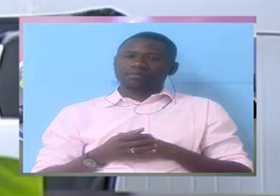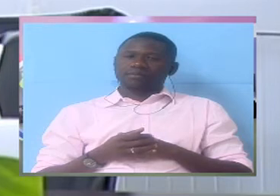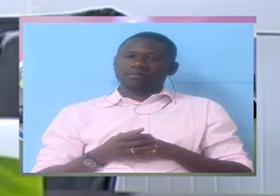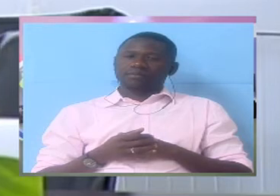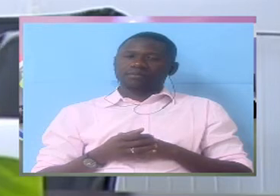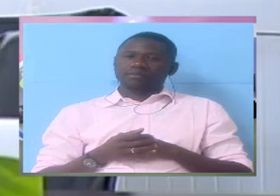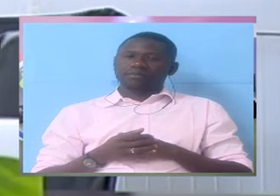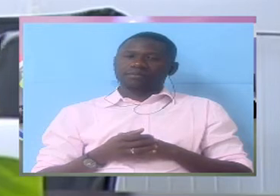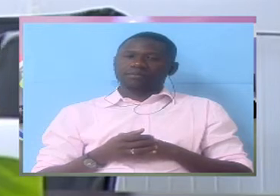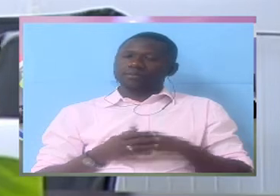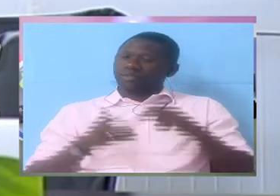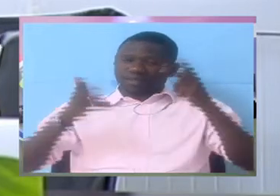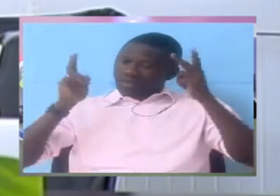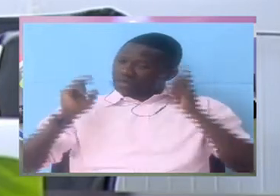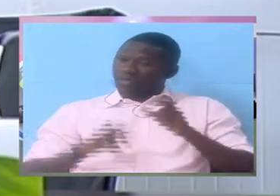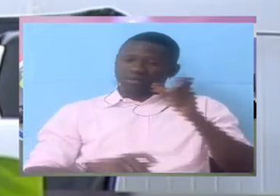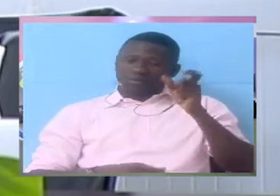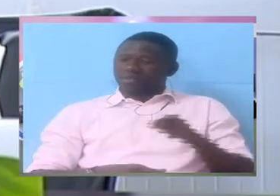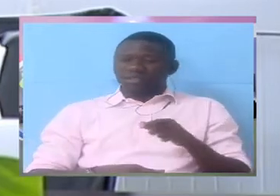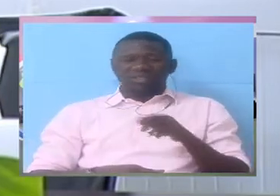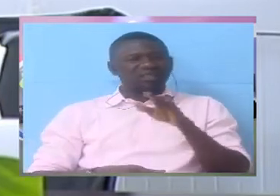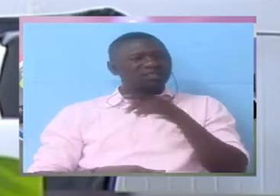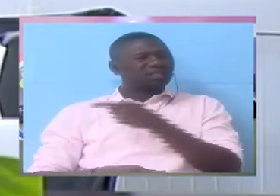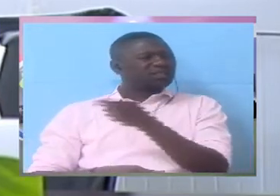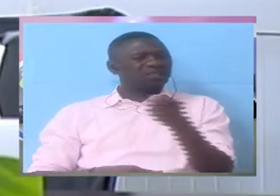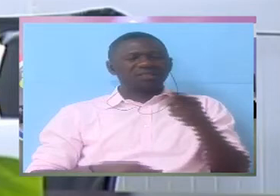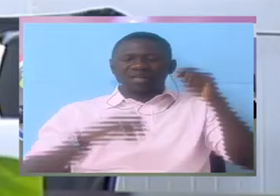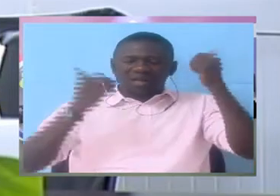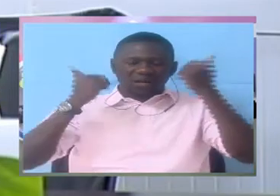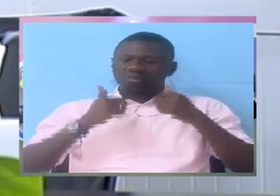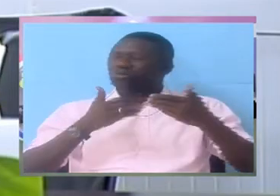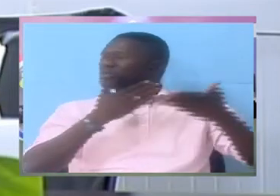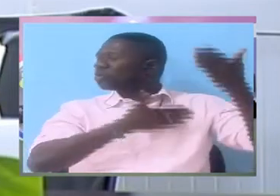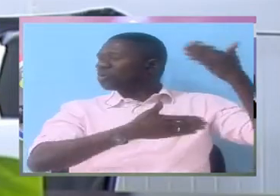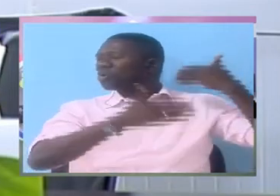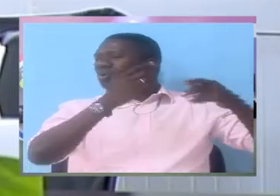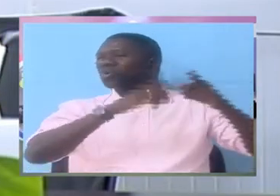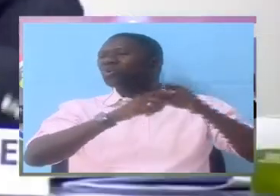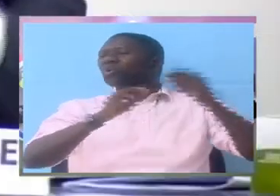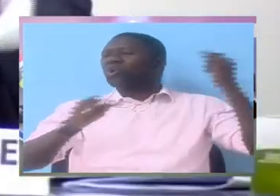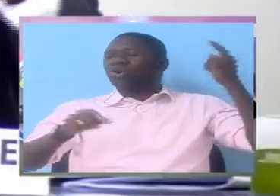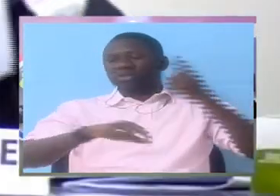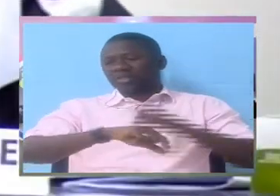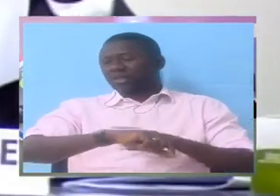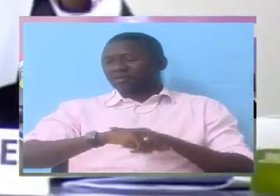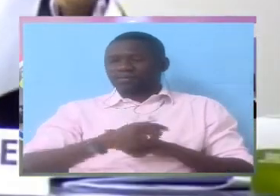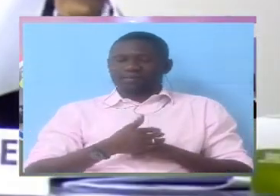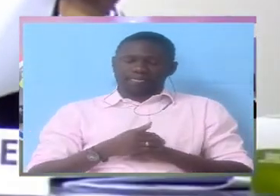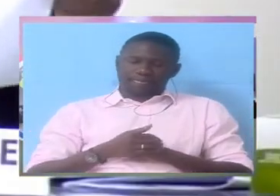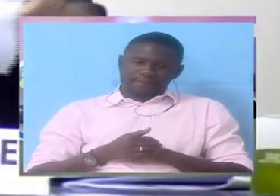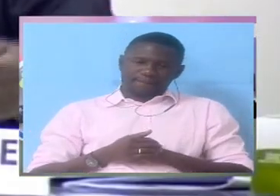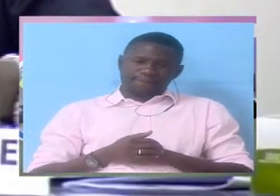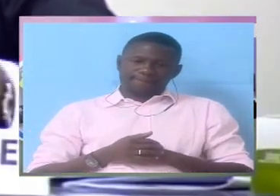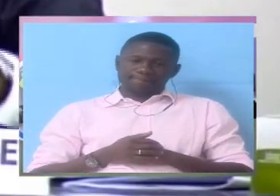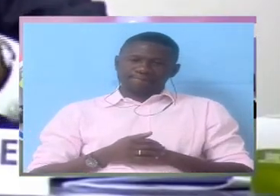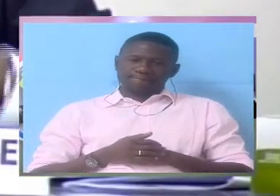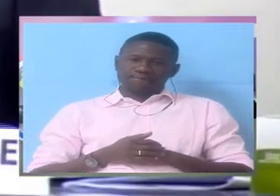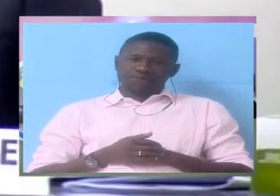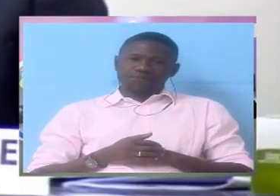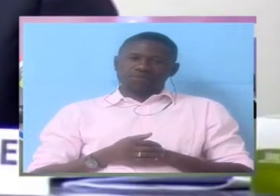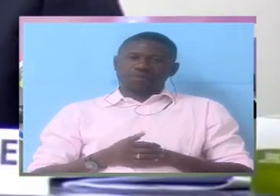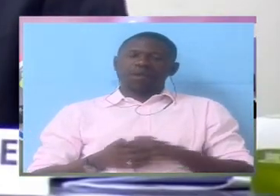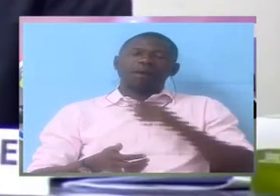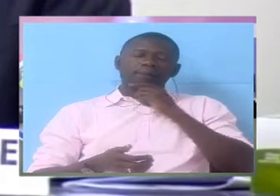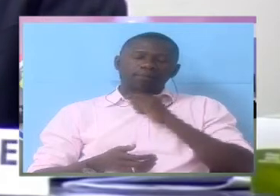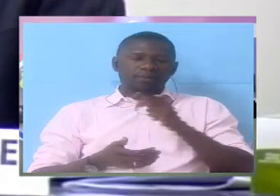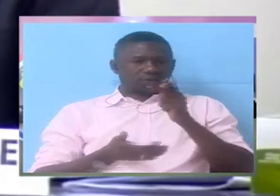Counsel, this is a long time. Mr. Witness, you wrote your statement a